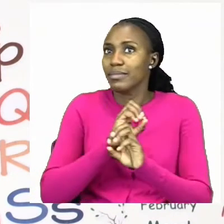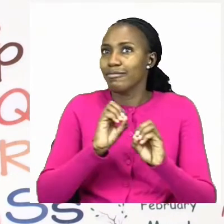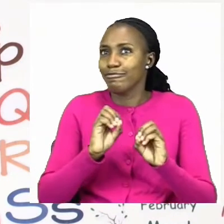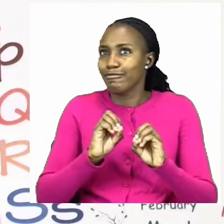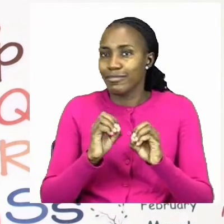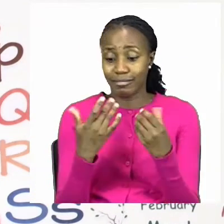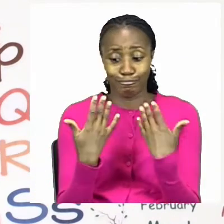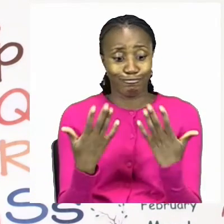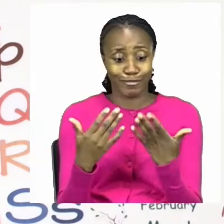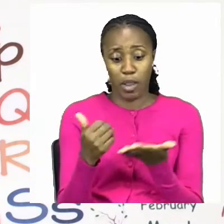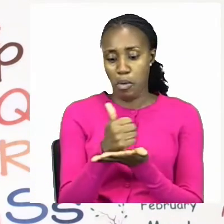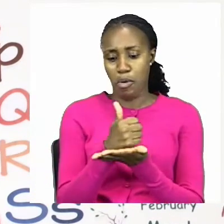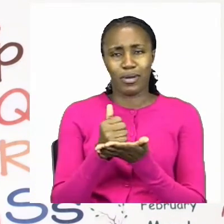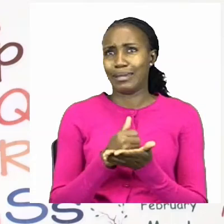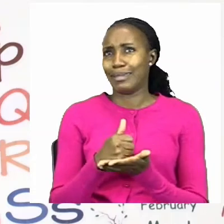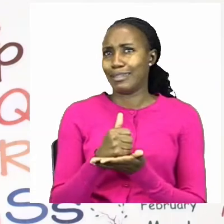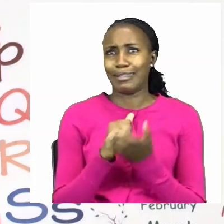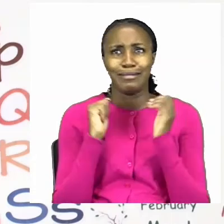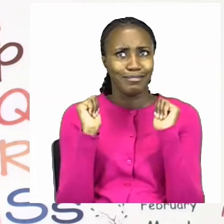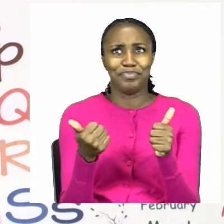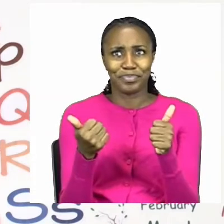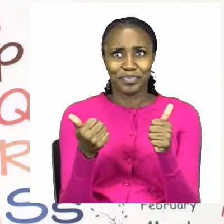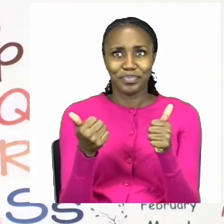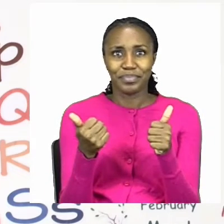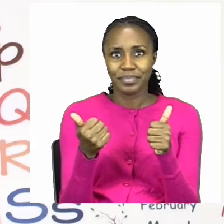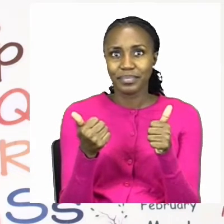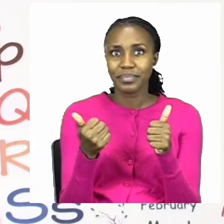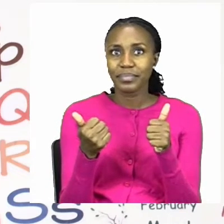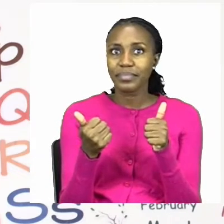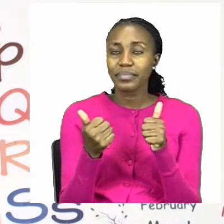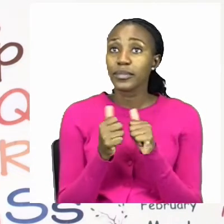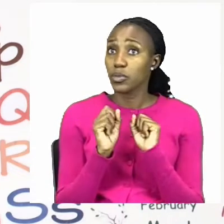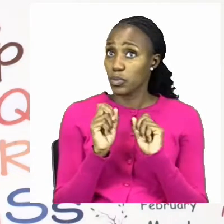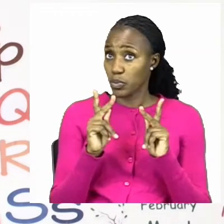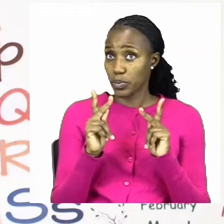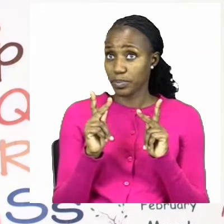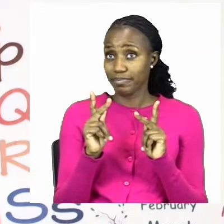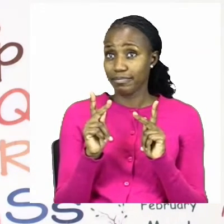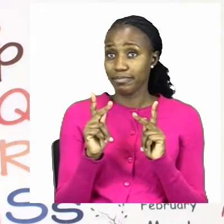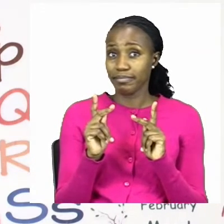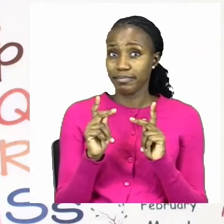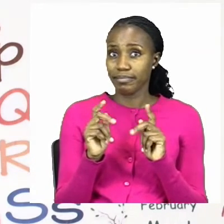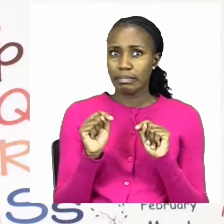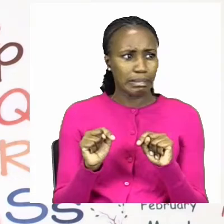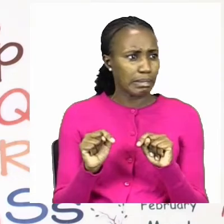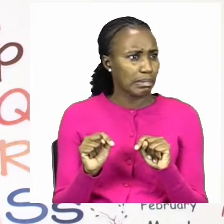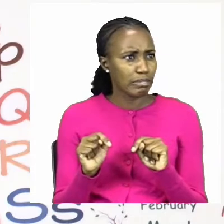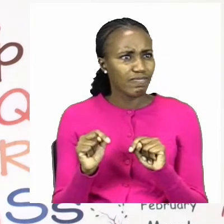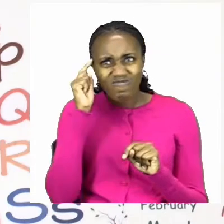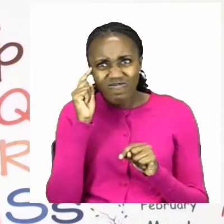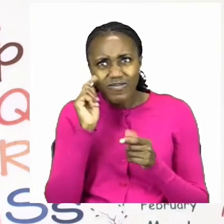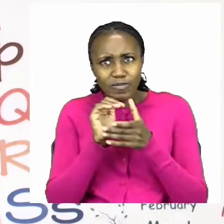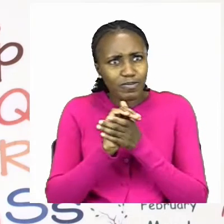our hands nice and clean. Now, before we go home today, I asked my friend